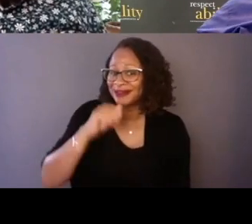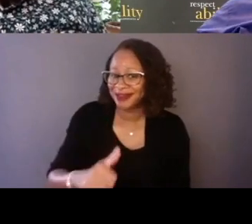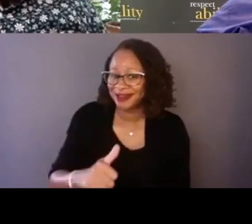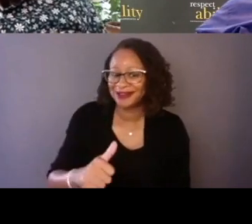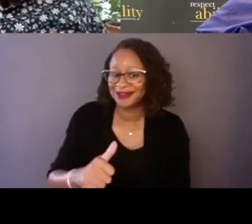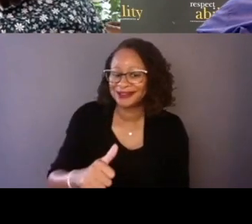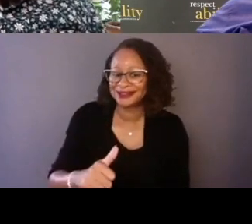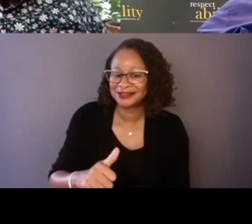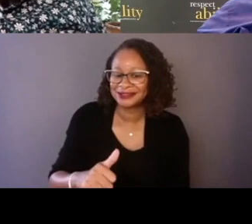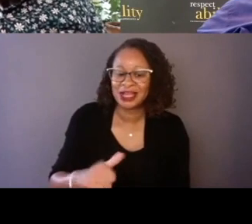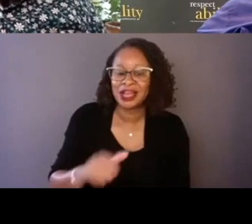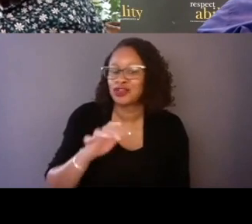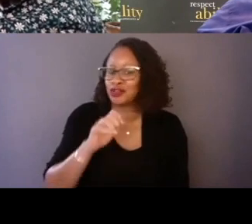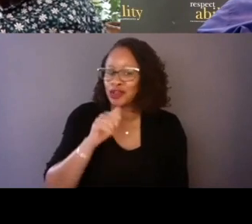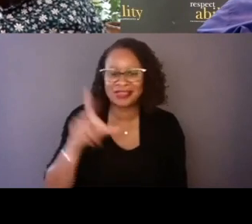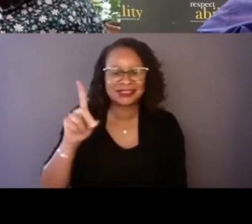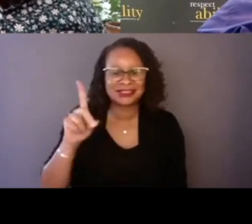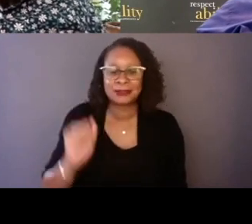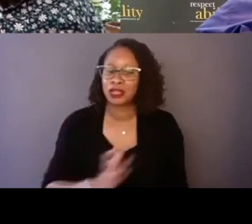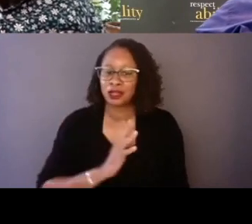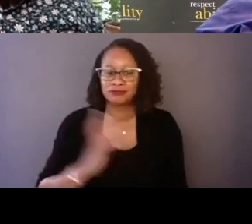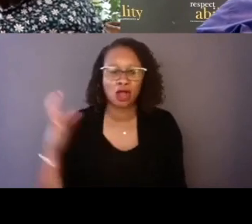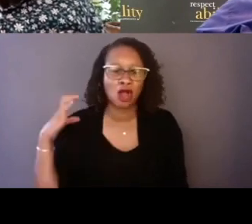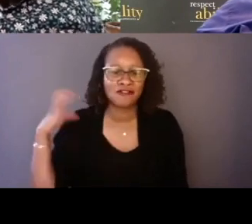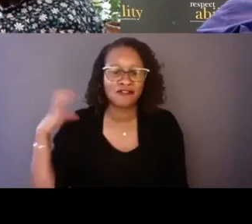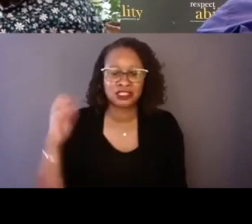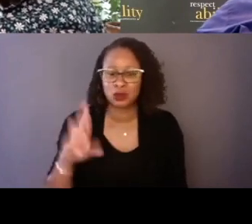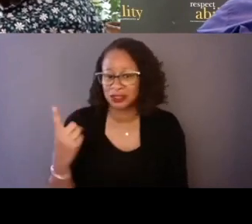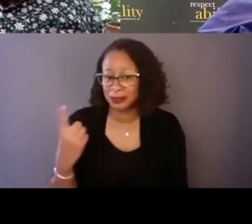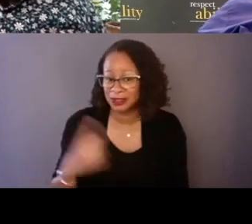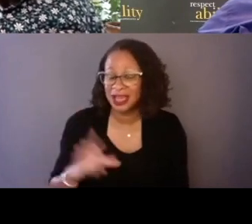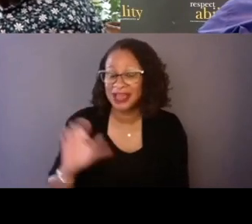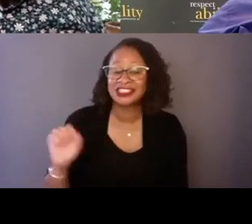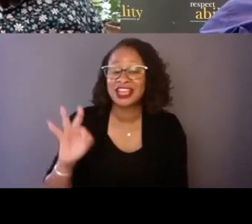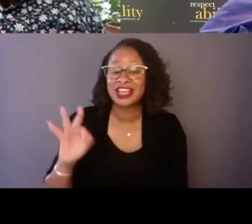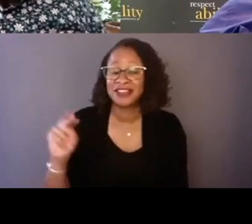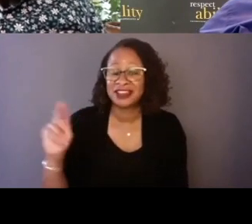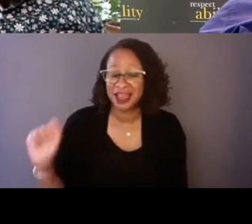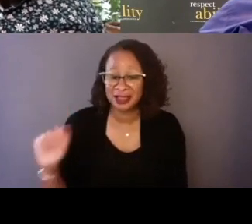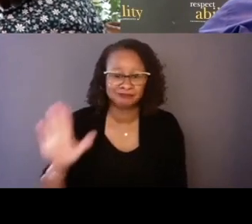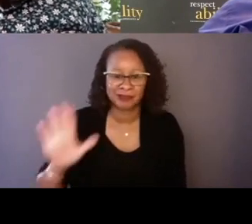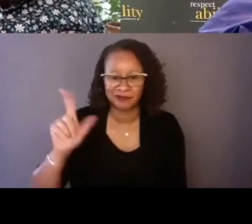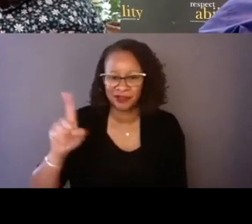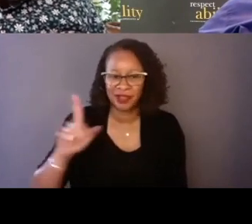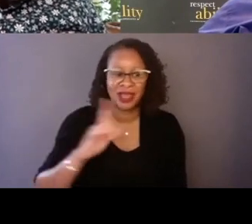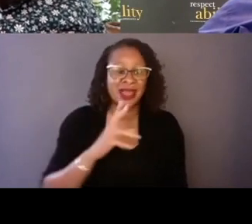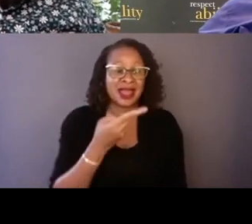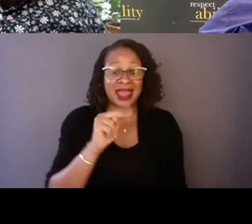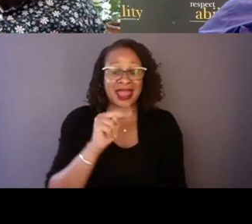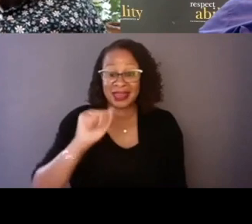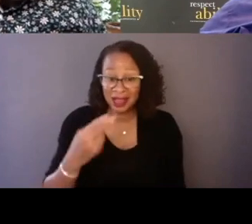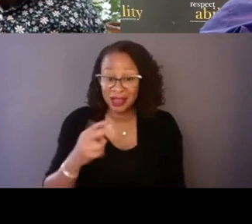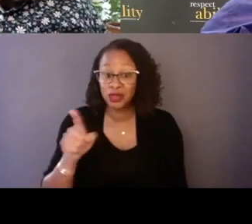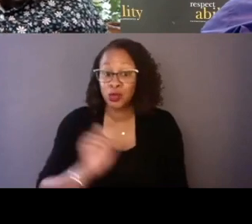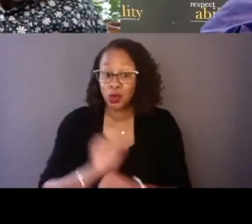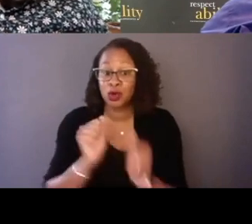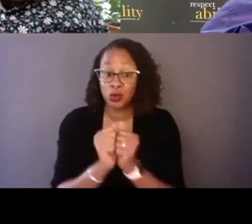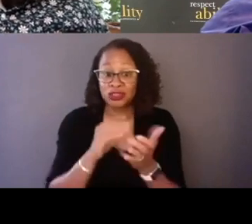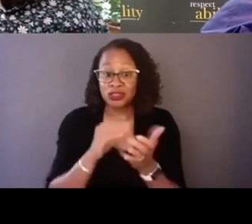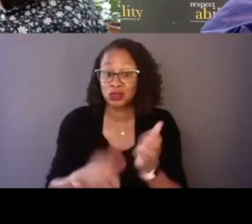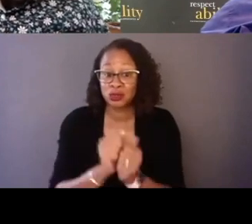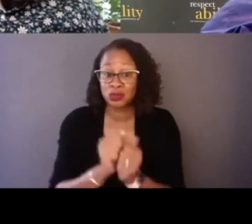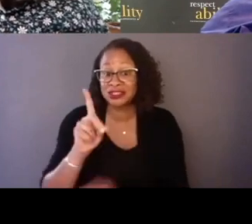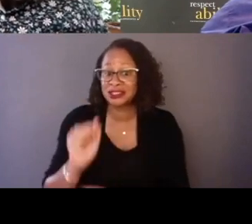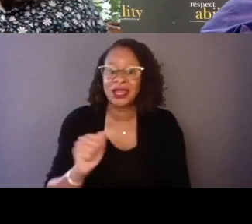JFNA's disability officer or something. And Hannah, while you work with students with disabilities, you're not